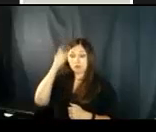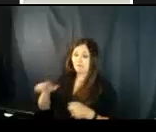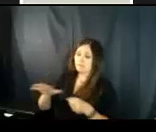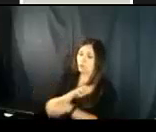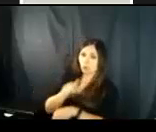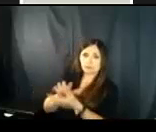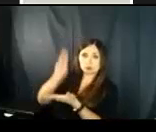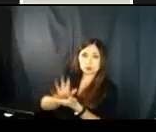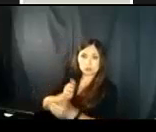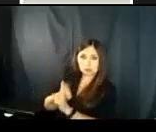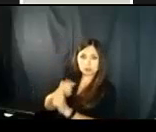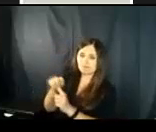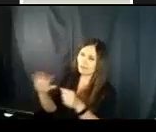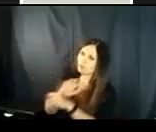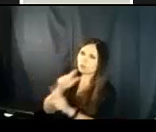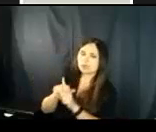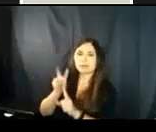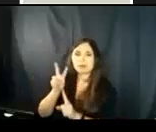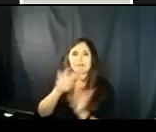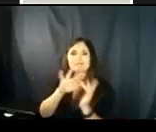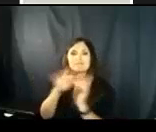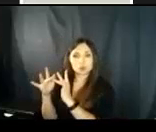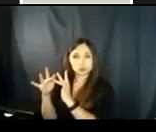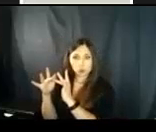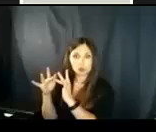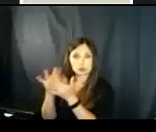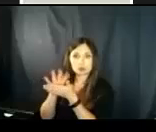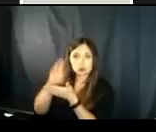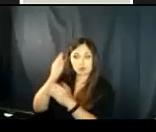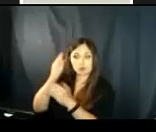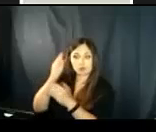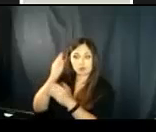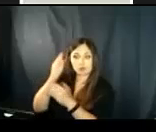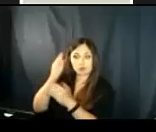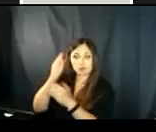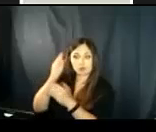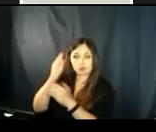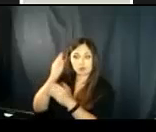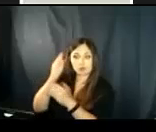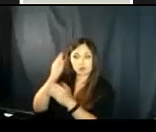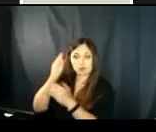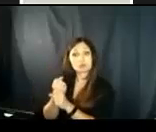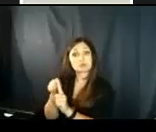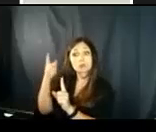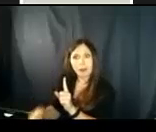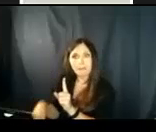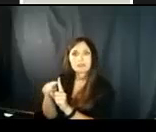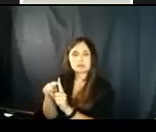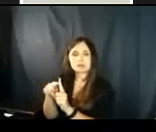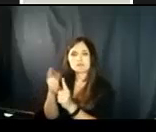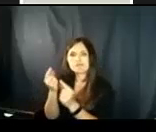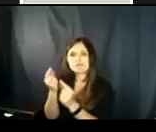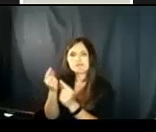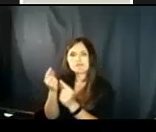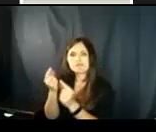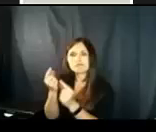full-time, has been a full-time virtual student for the past 4 years. And he goes into a